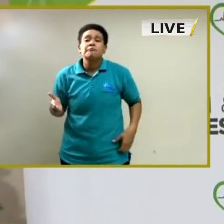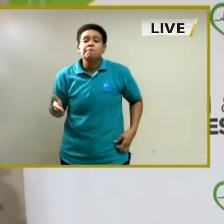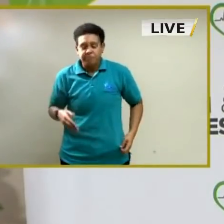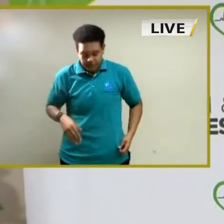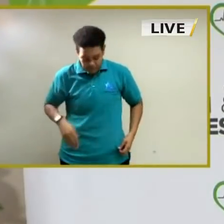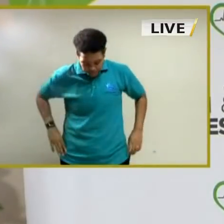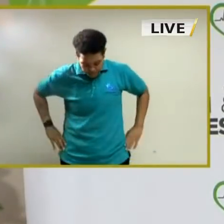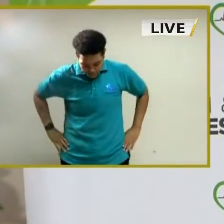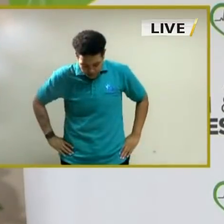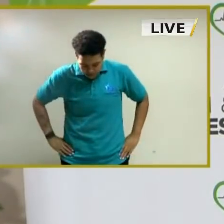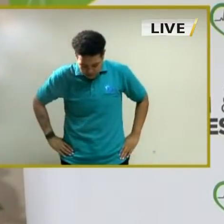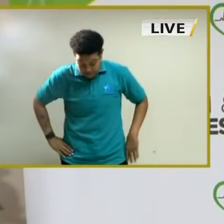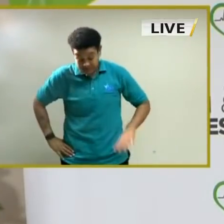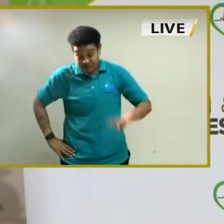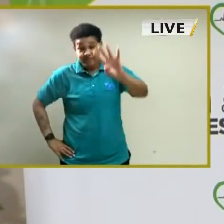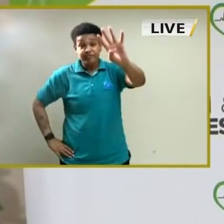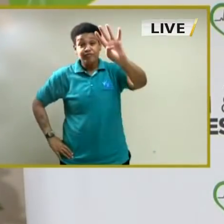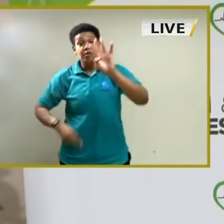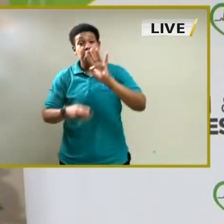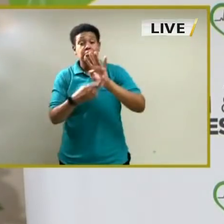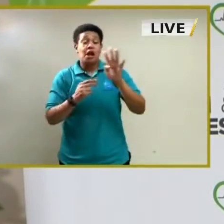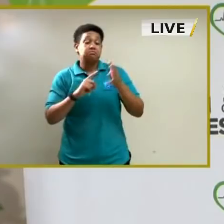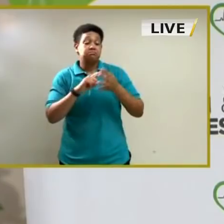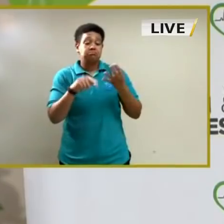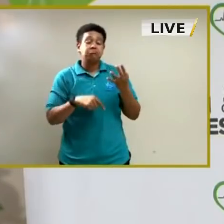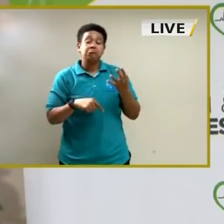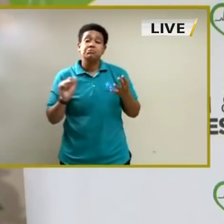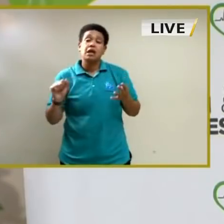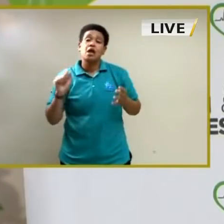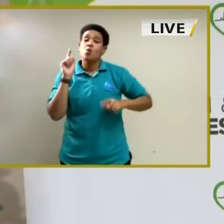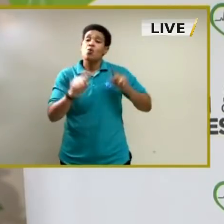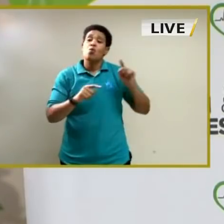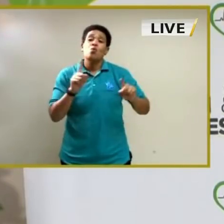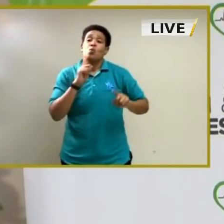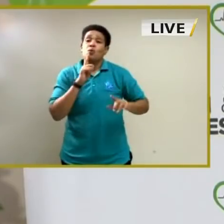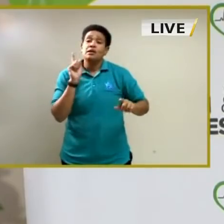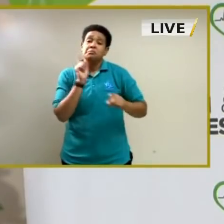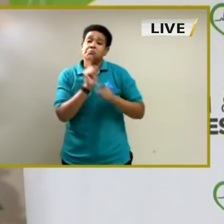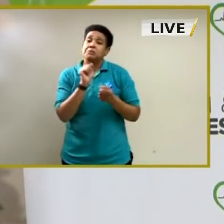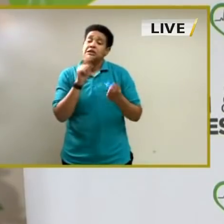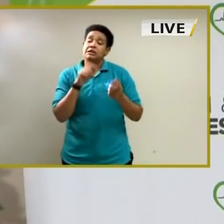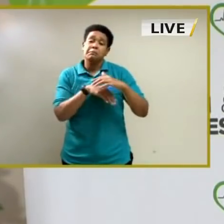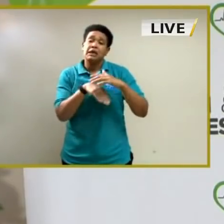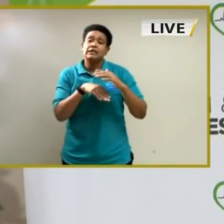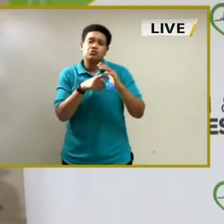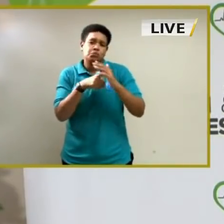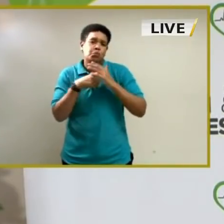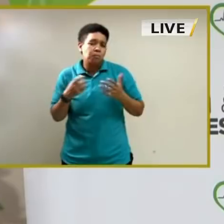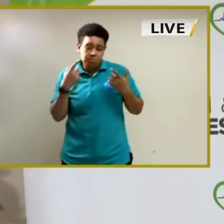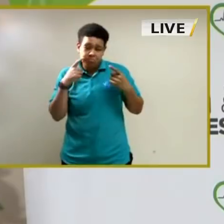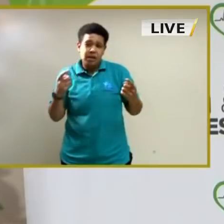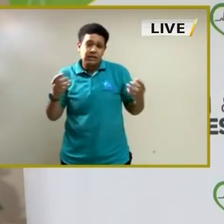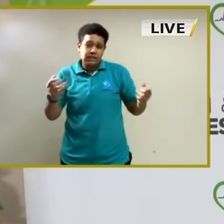that is available and people can get on demand as long as they meet the basic requirements.